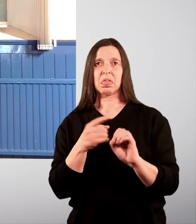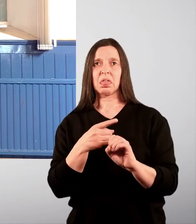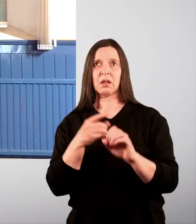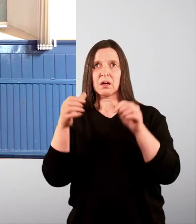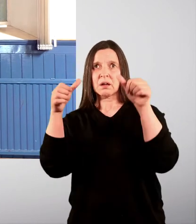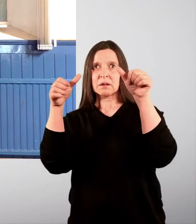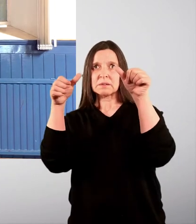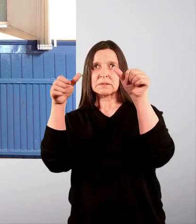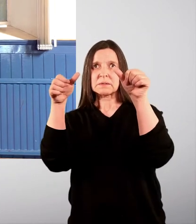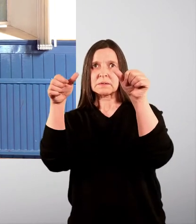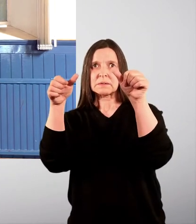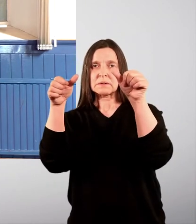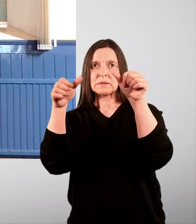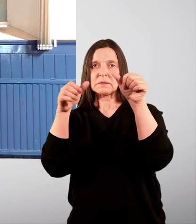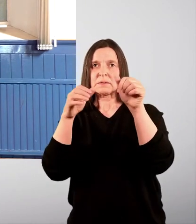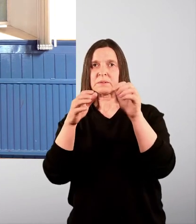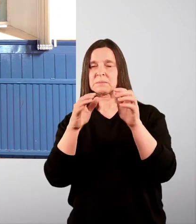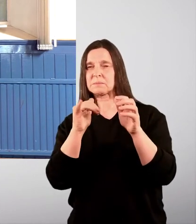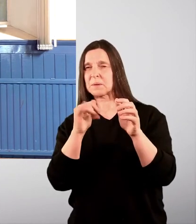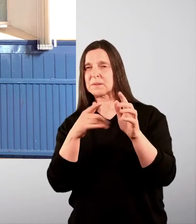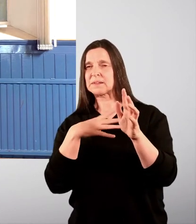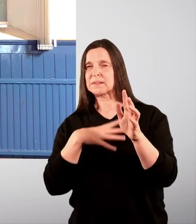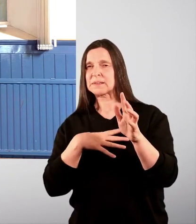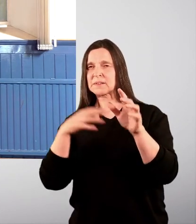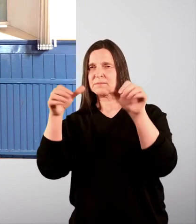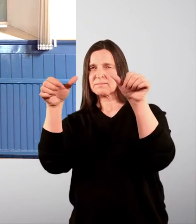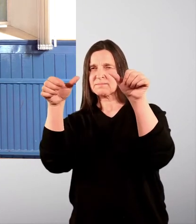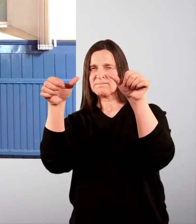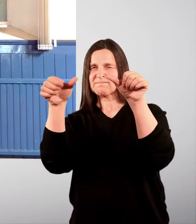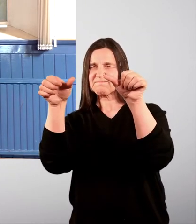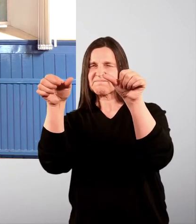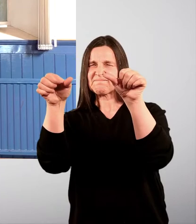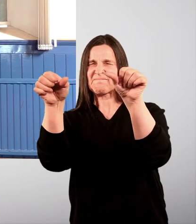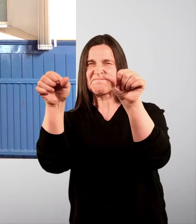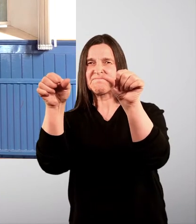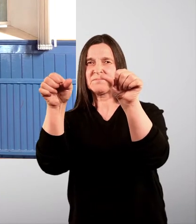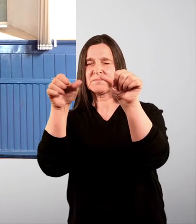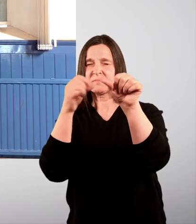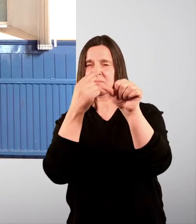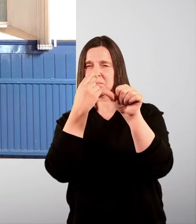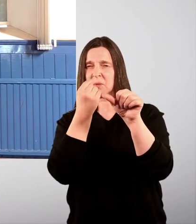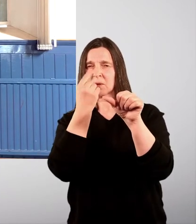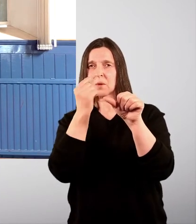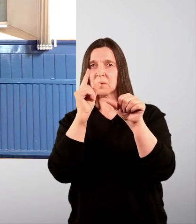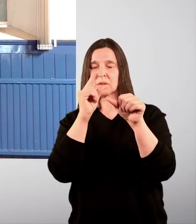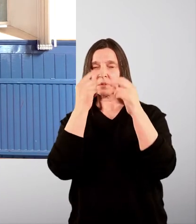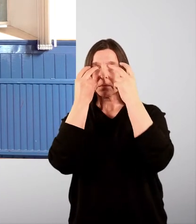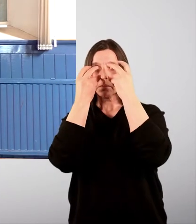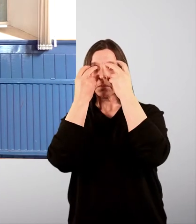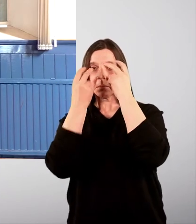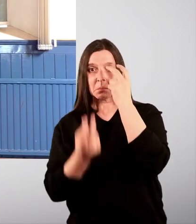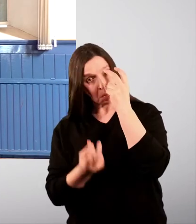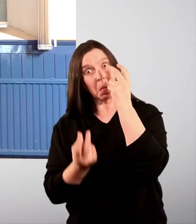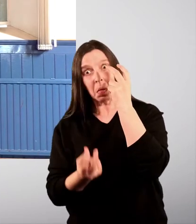It's a defensive mechanism for his body to save his eyes. The only time this wouldn't work is if your attacker